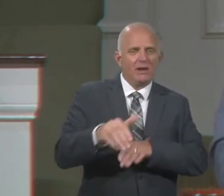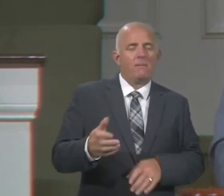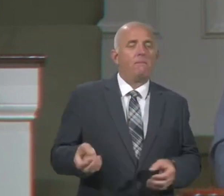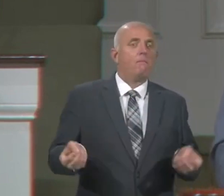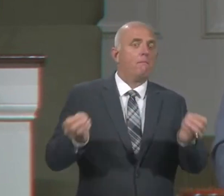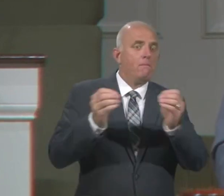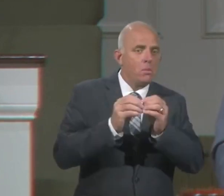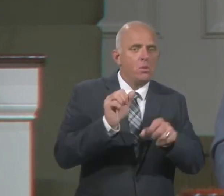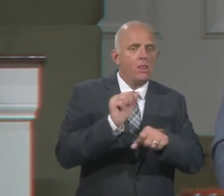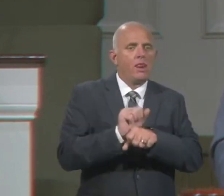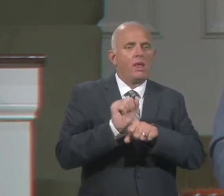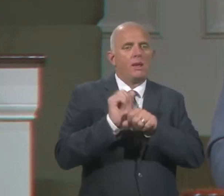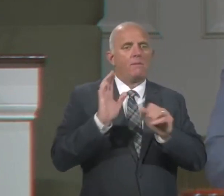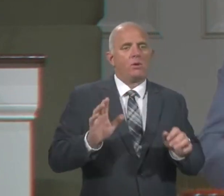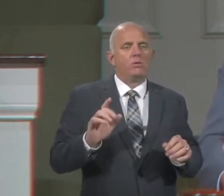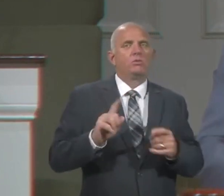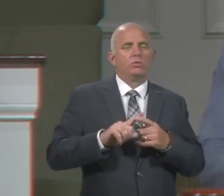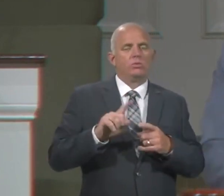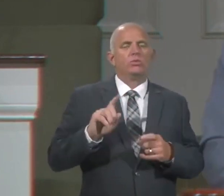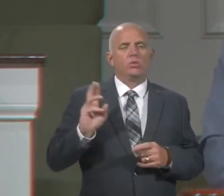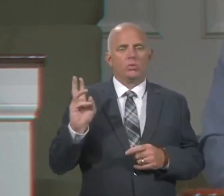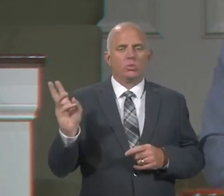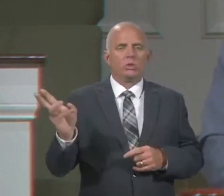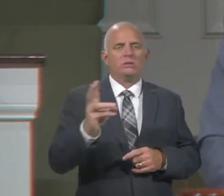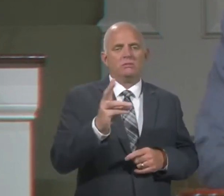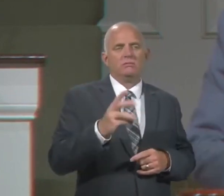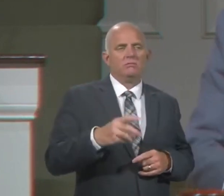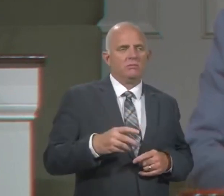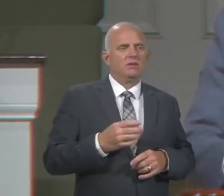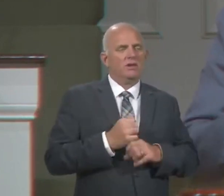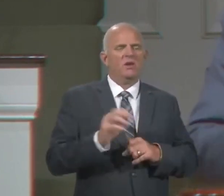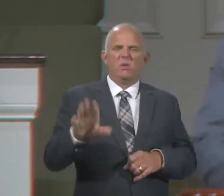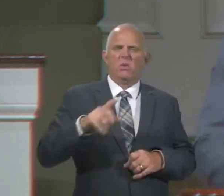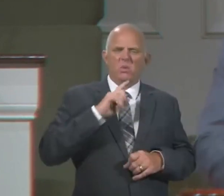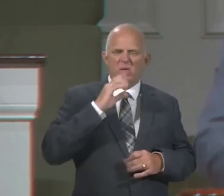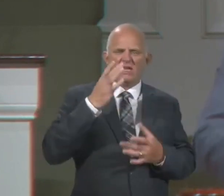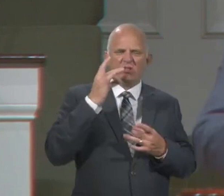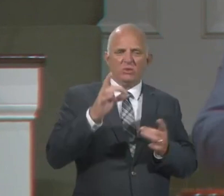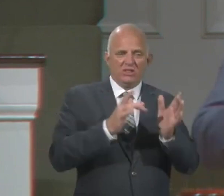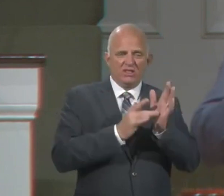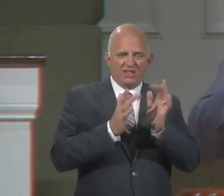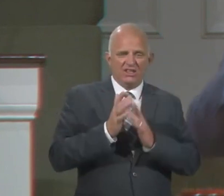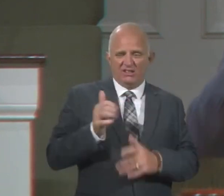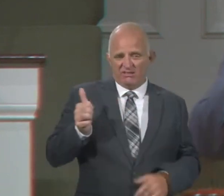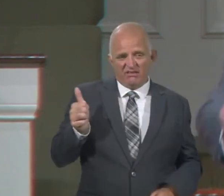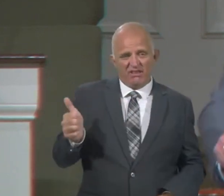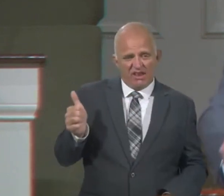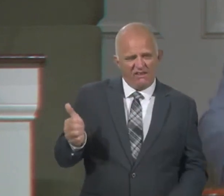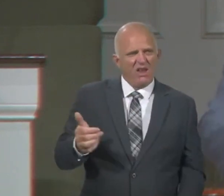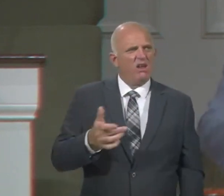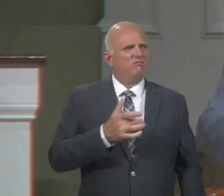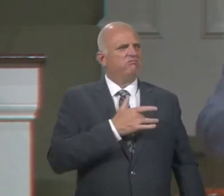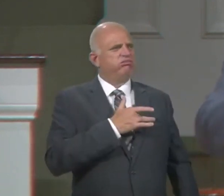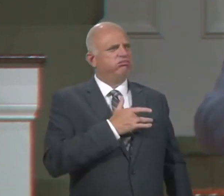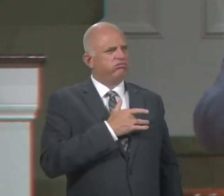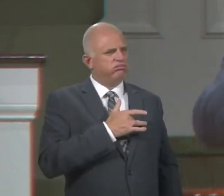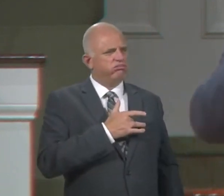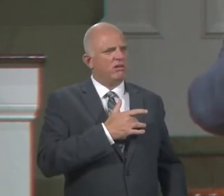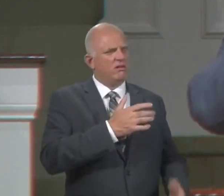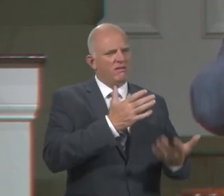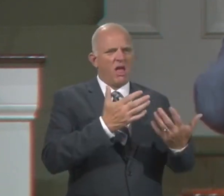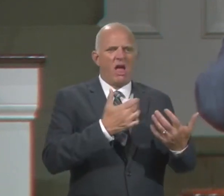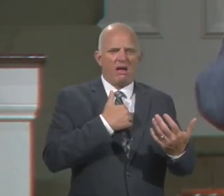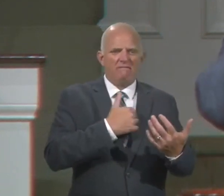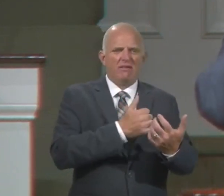into his harvest. You know, it's an interesting fact that Jesus was moved with compassion